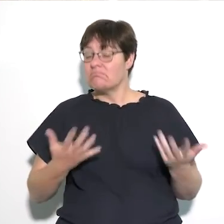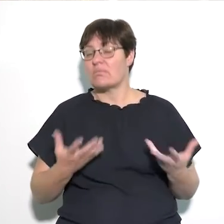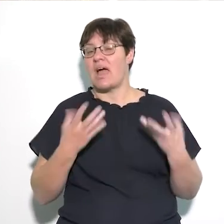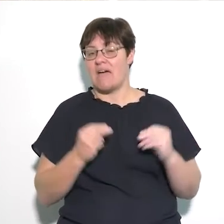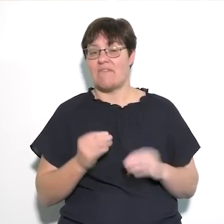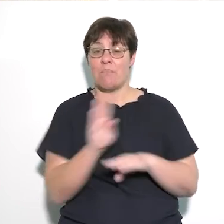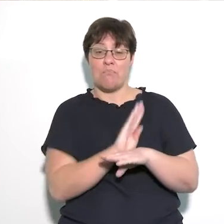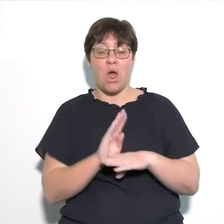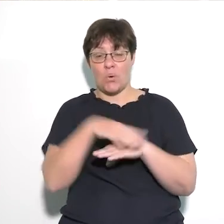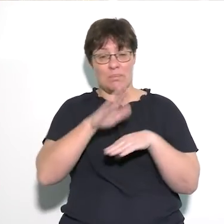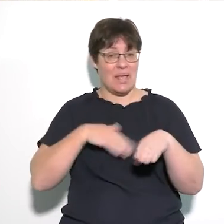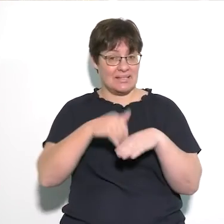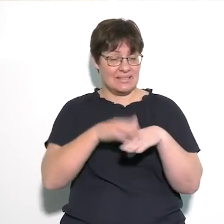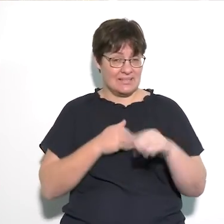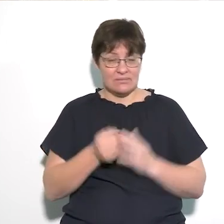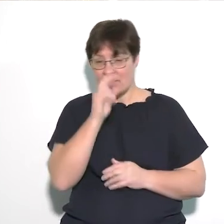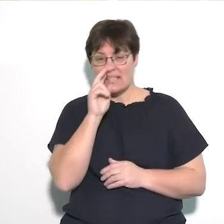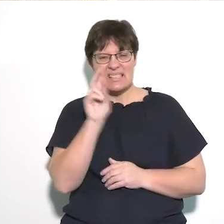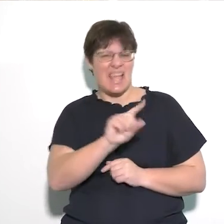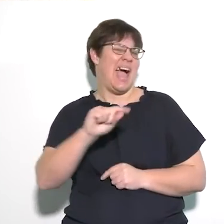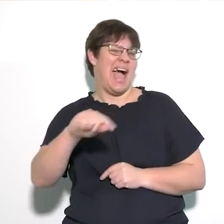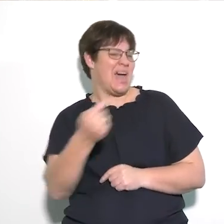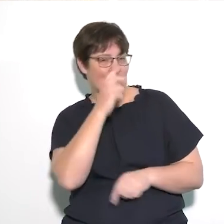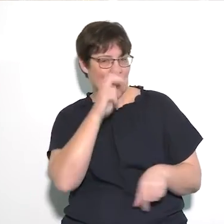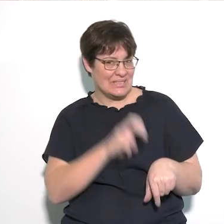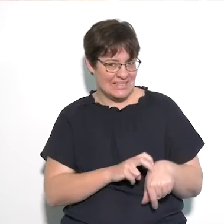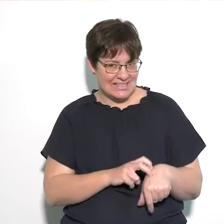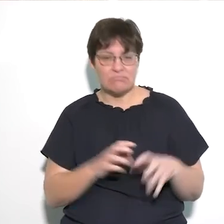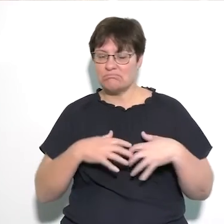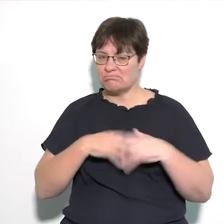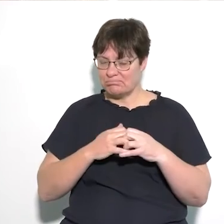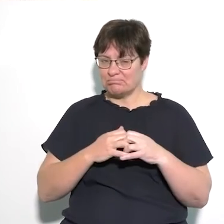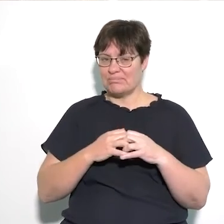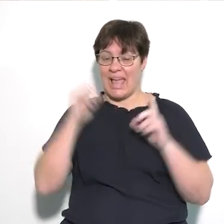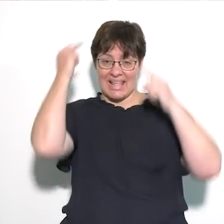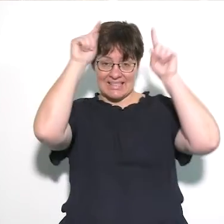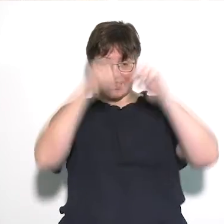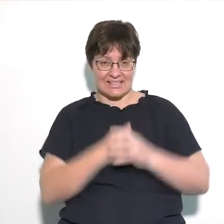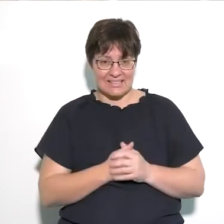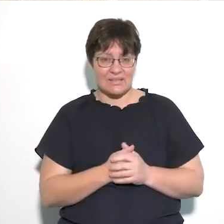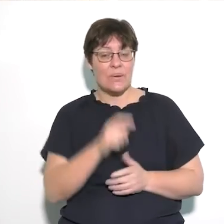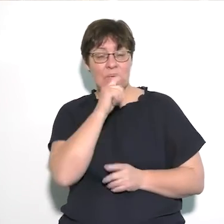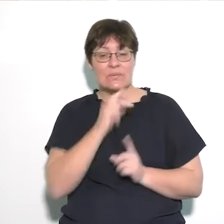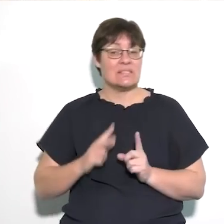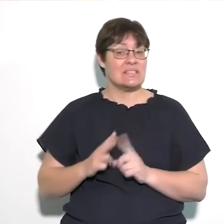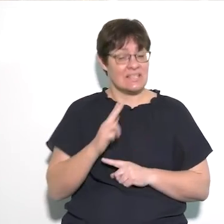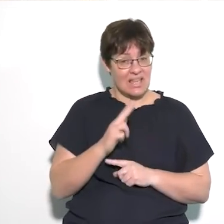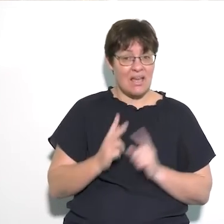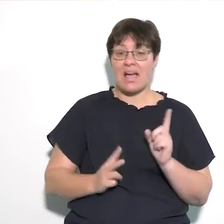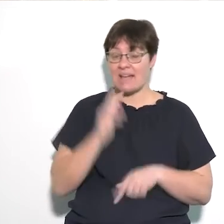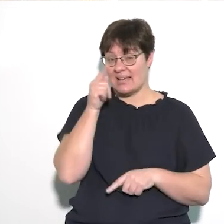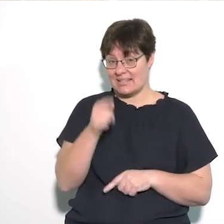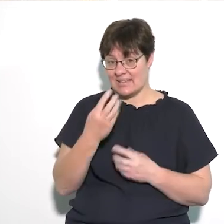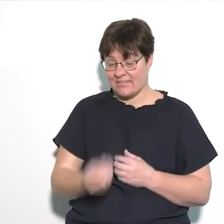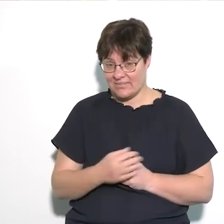we've painted them brown. Let's see what else we need to make our insects. We're going to use scissors to cut the